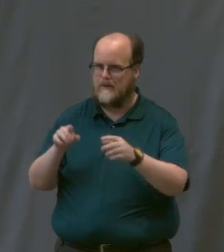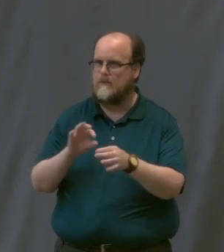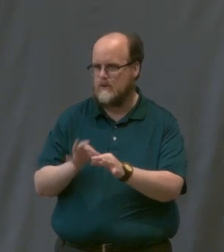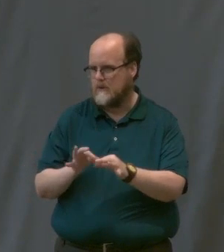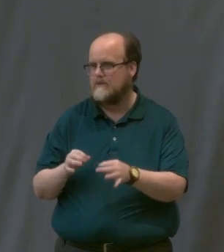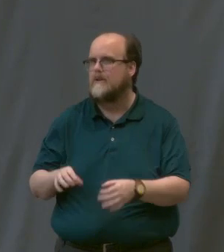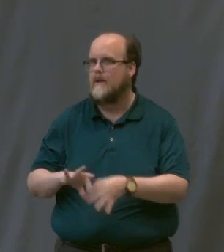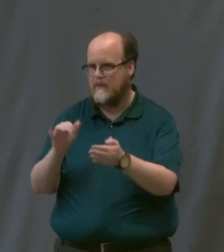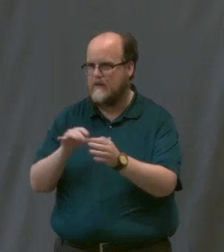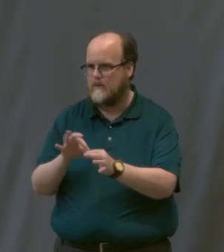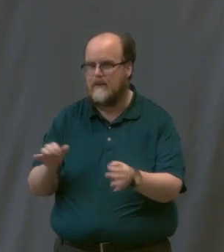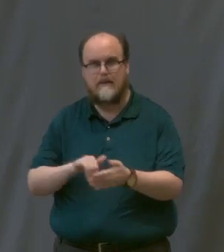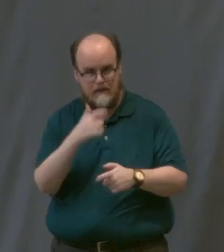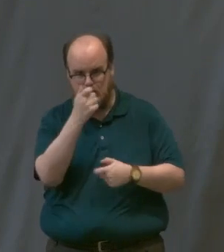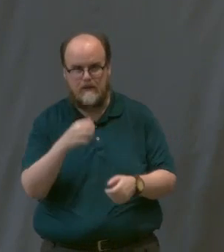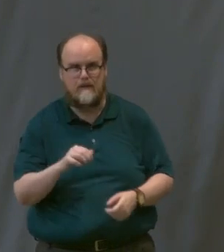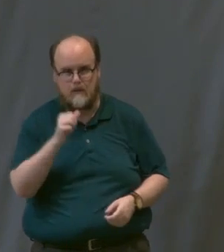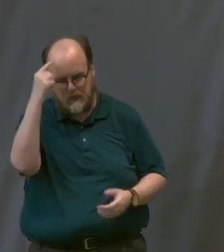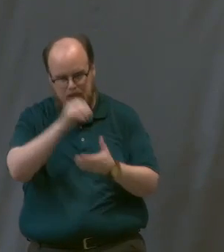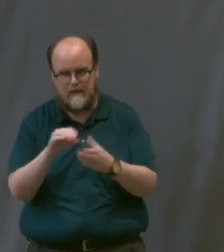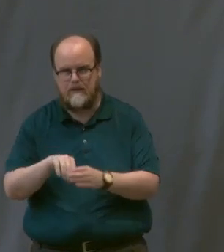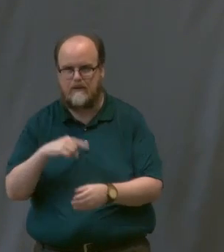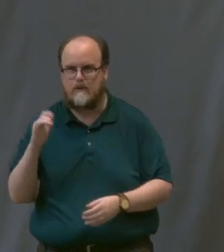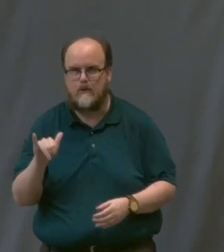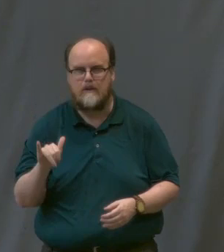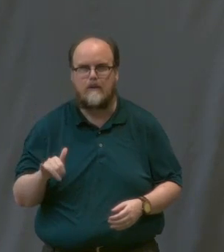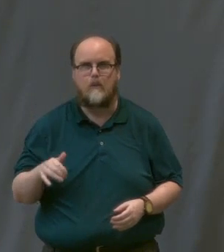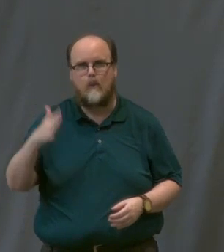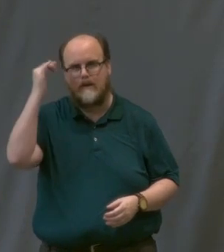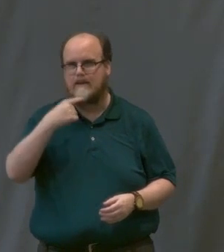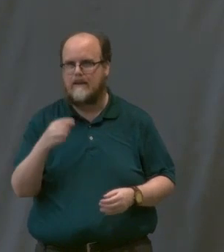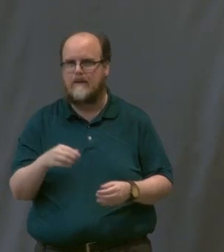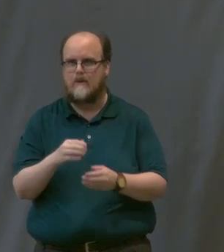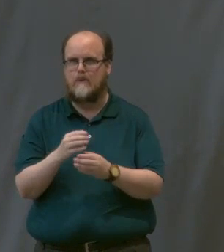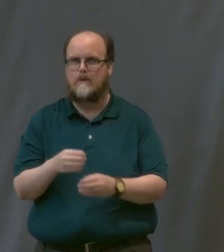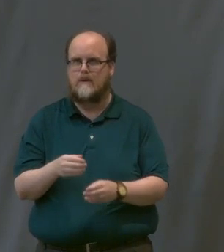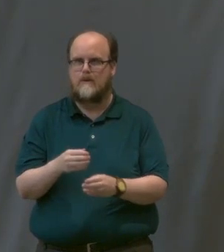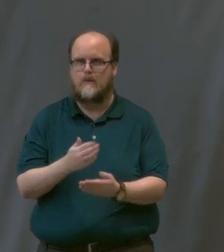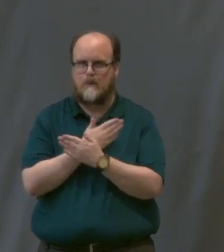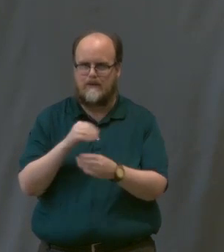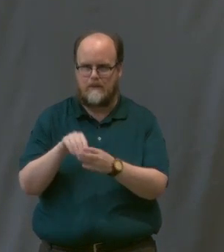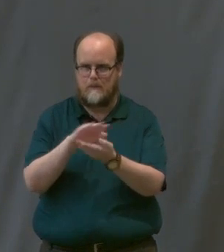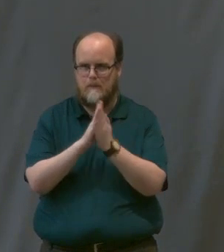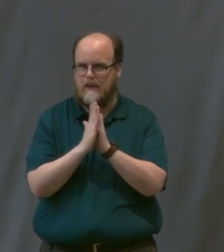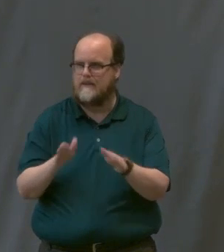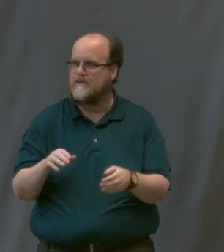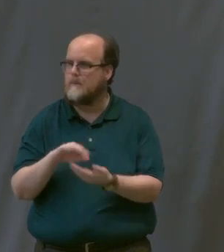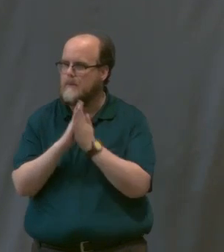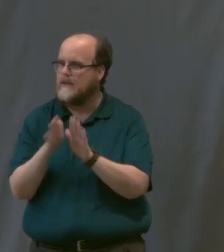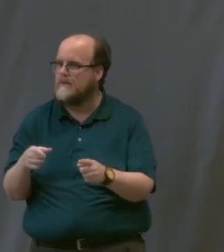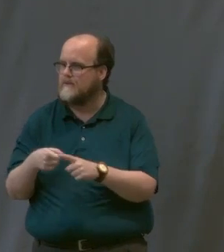Which is kind of interesting. If they don't believe in eternity, then why do they say rest in peace?